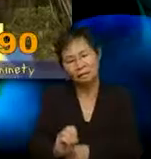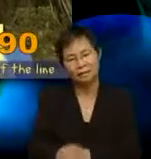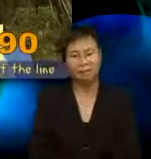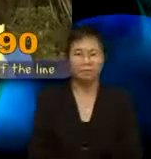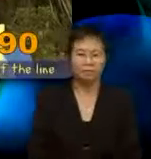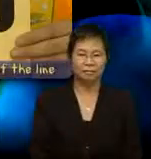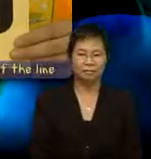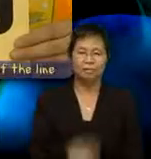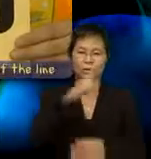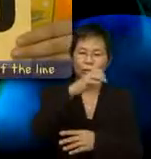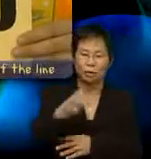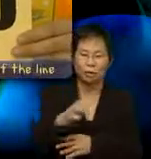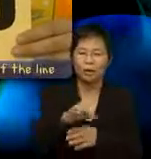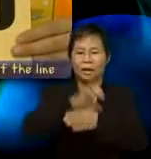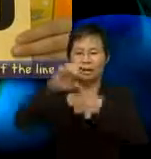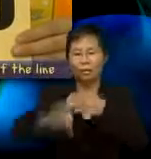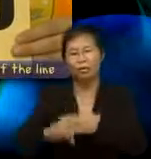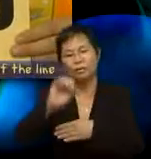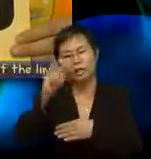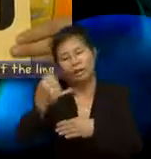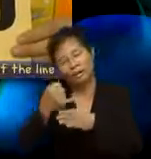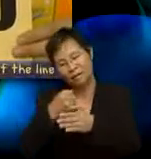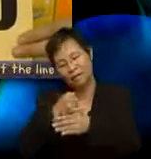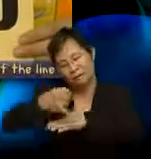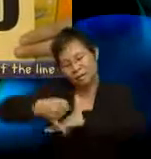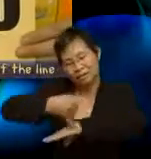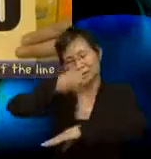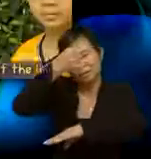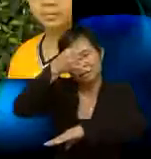90, 100's the end of the line.